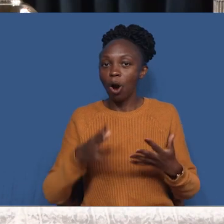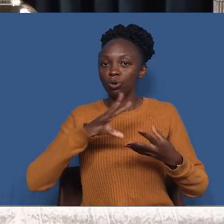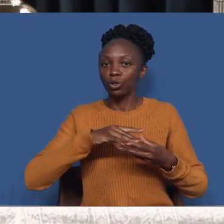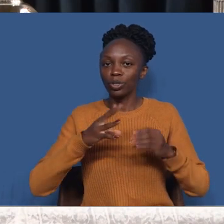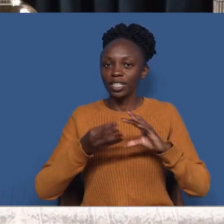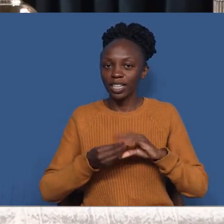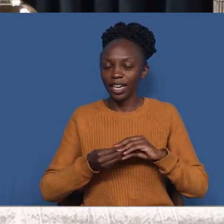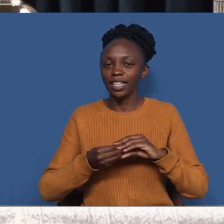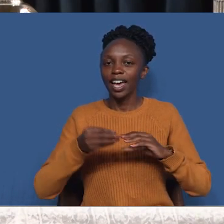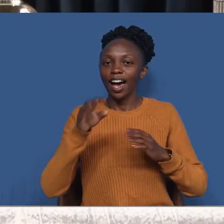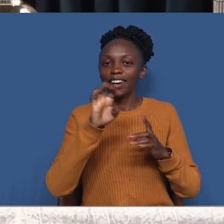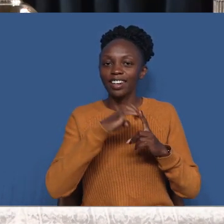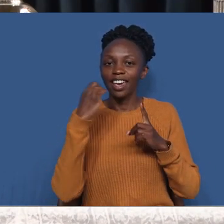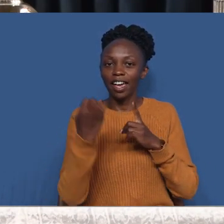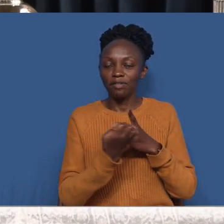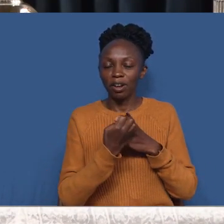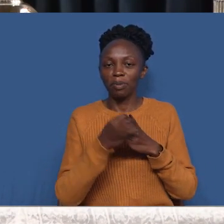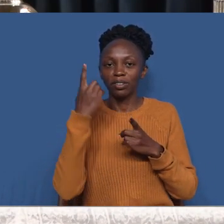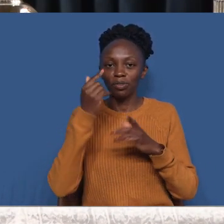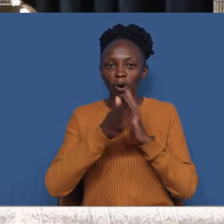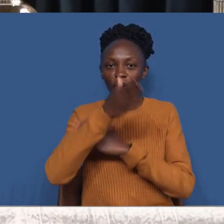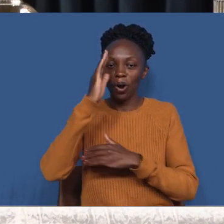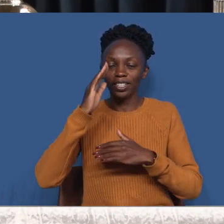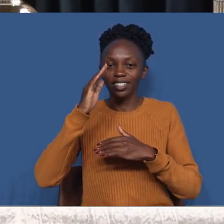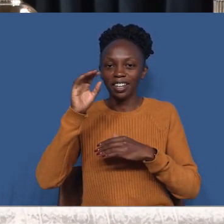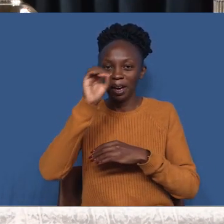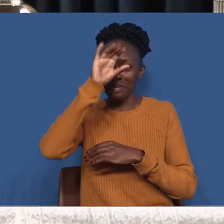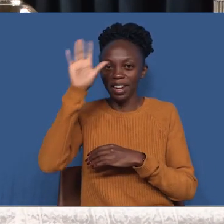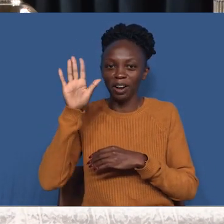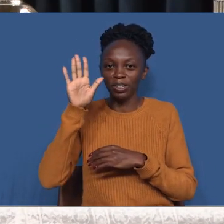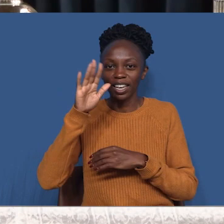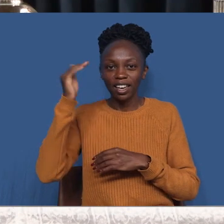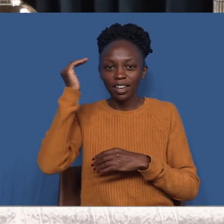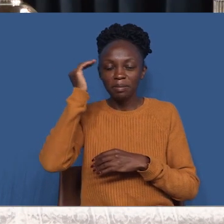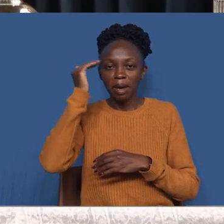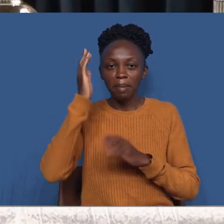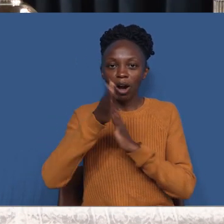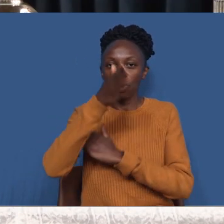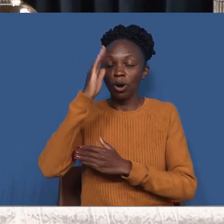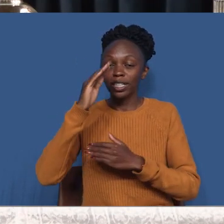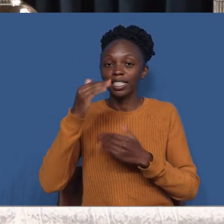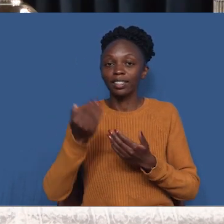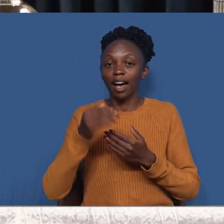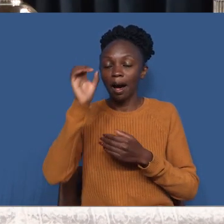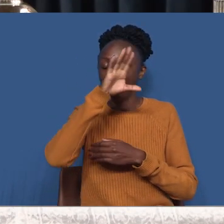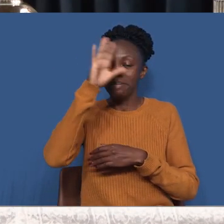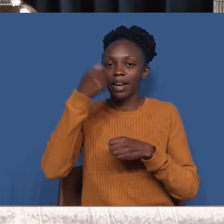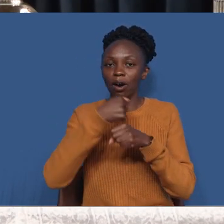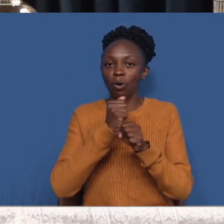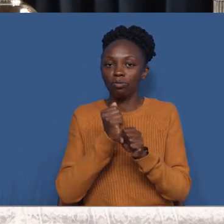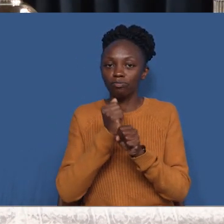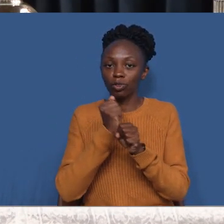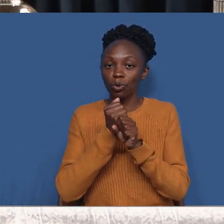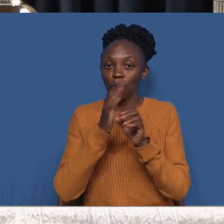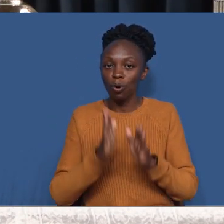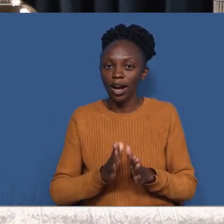an environment for God's miracles to happen. Remember, God is a miracle performer.